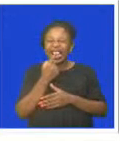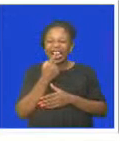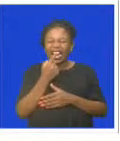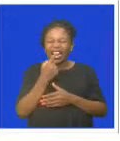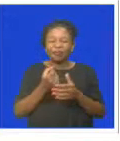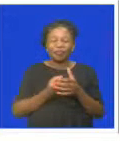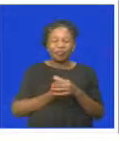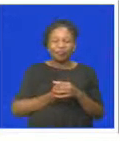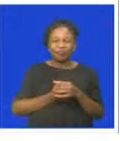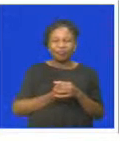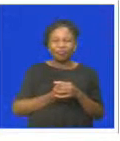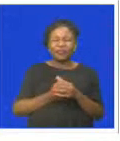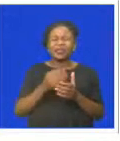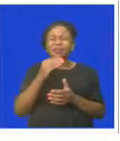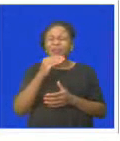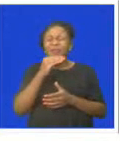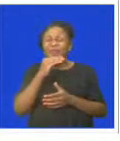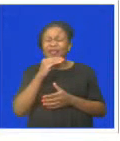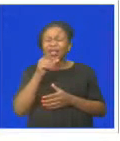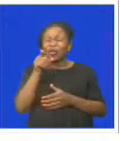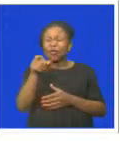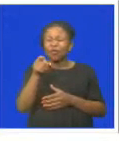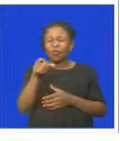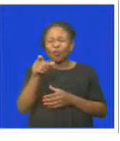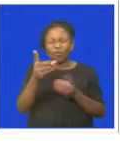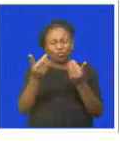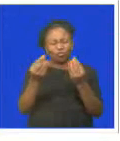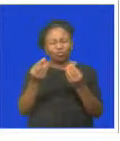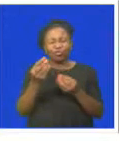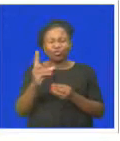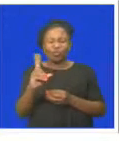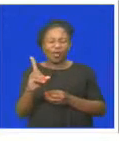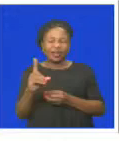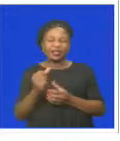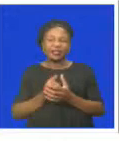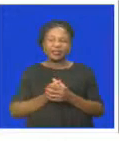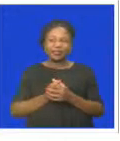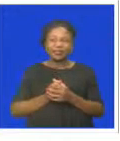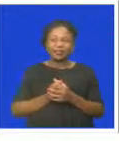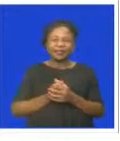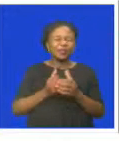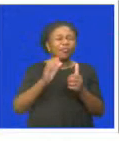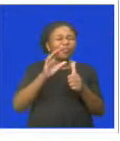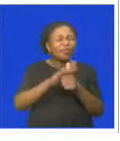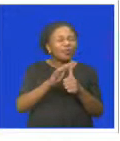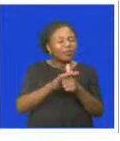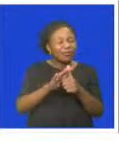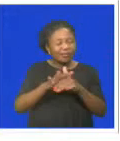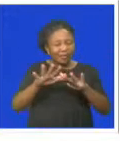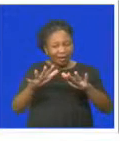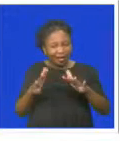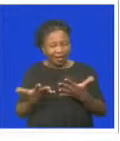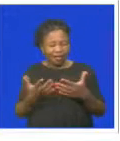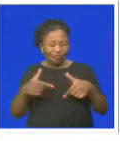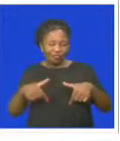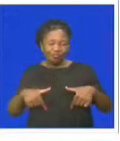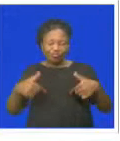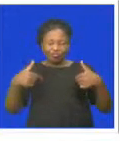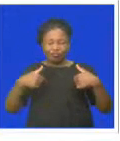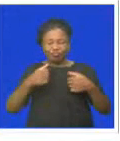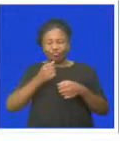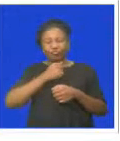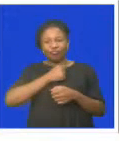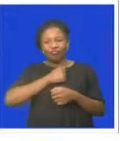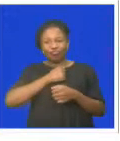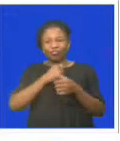A dentist. What is a role? How is a dentist important to us? A